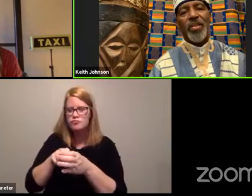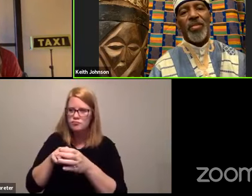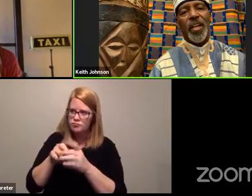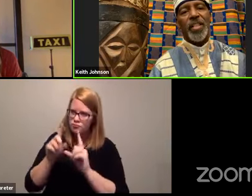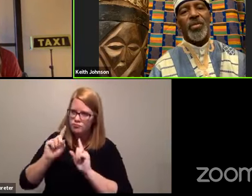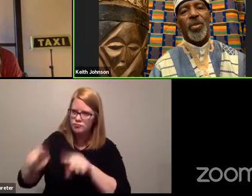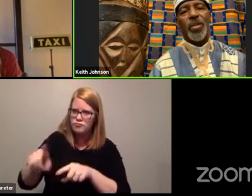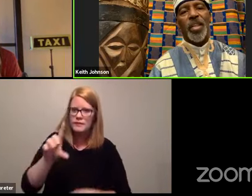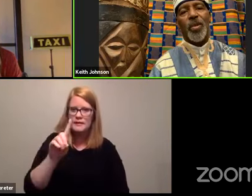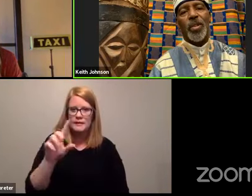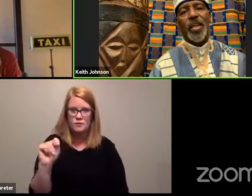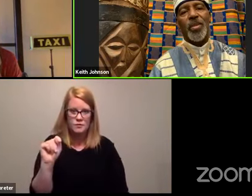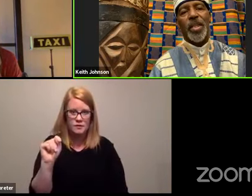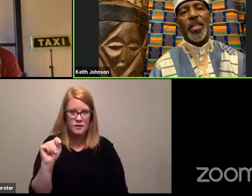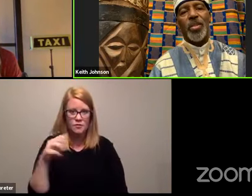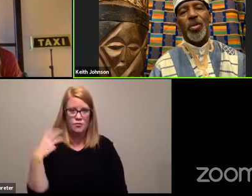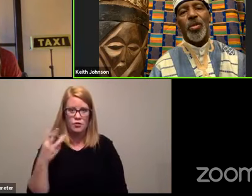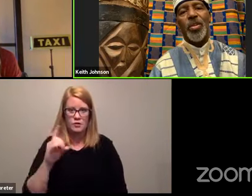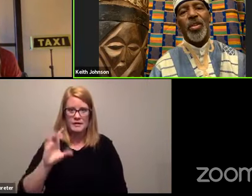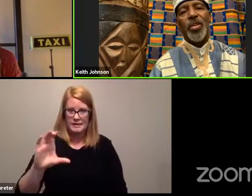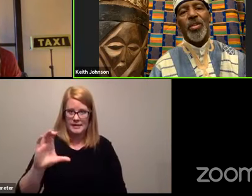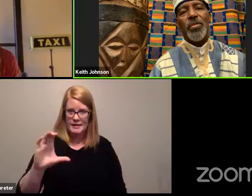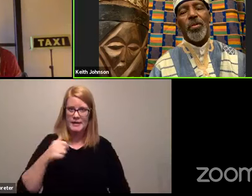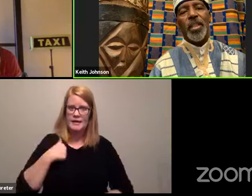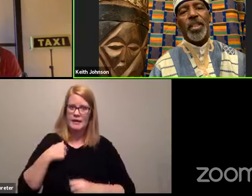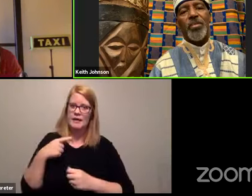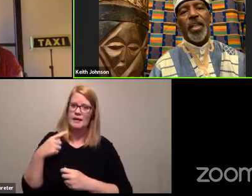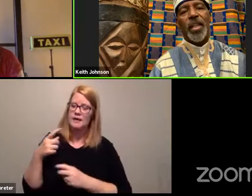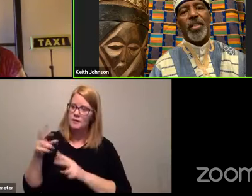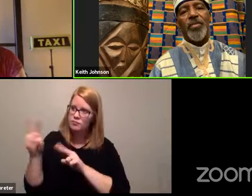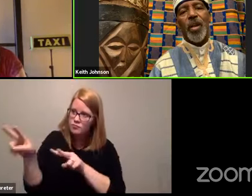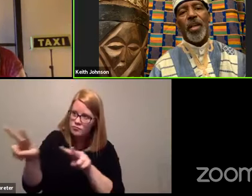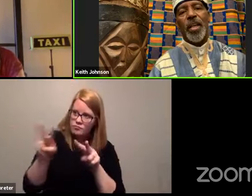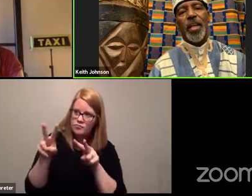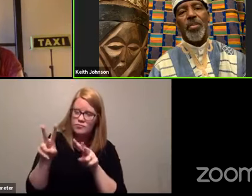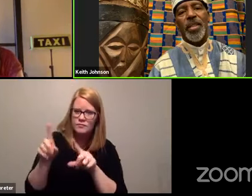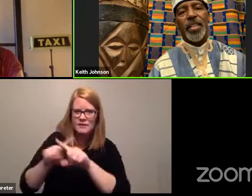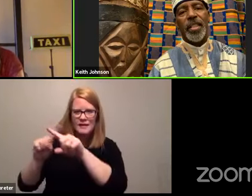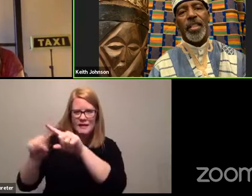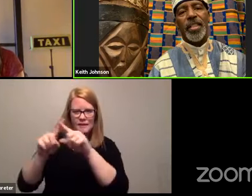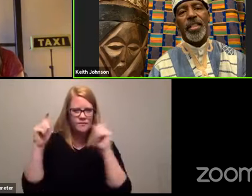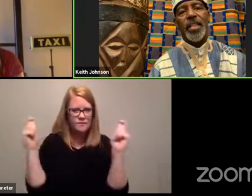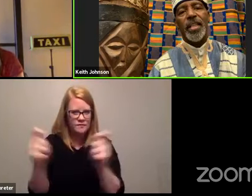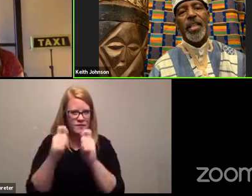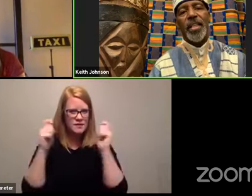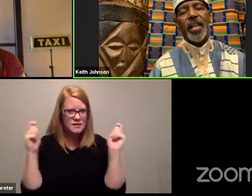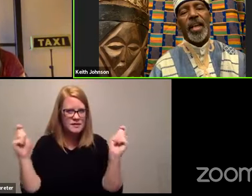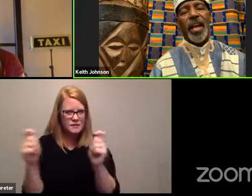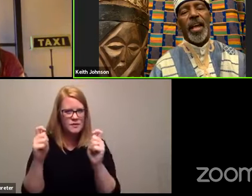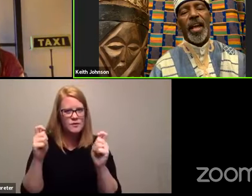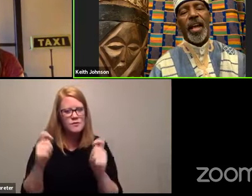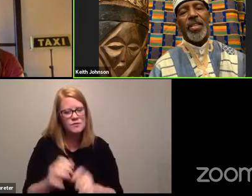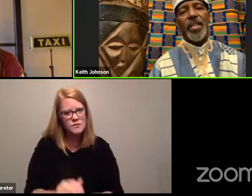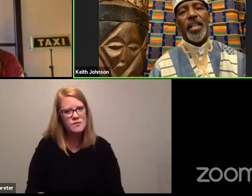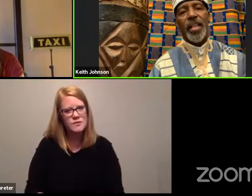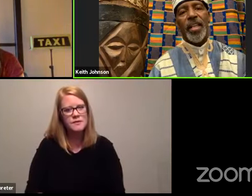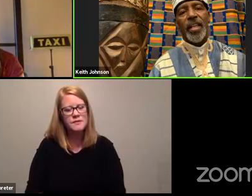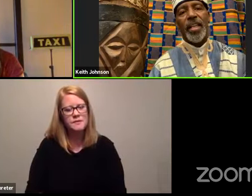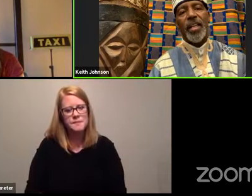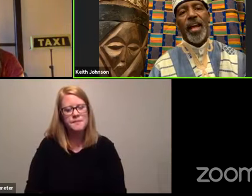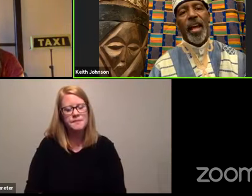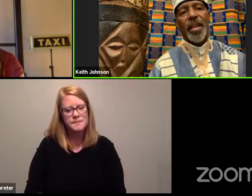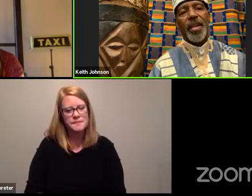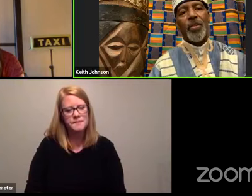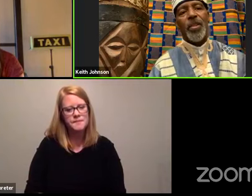many of the festivals that would come into fruition because of all of the embassies. I